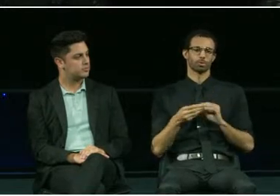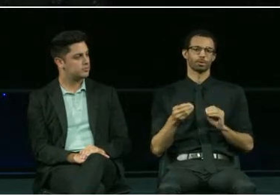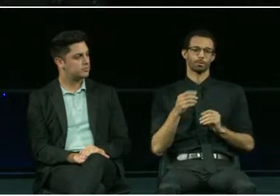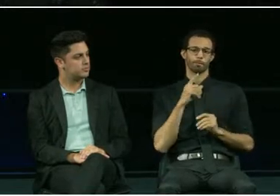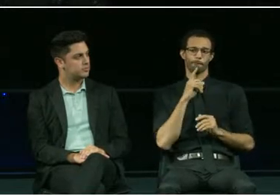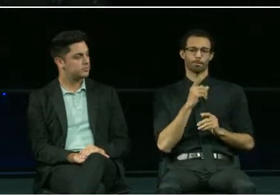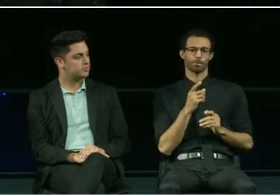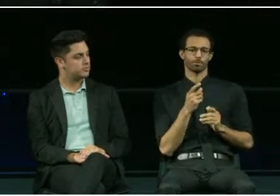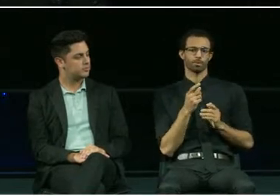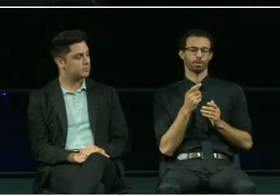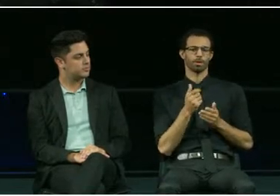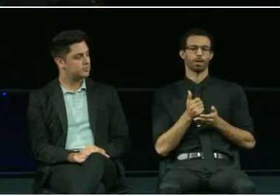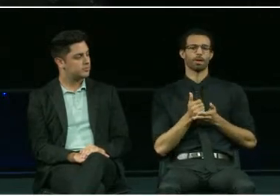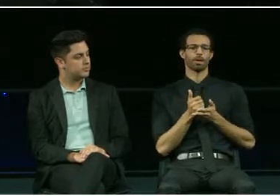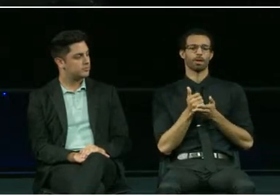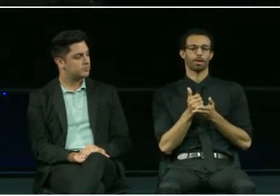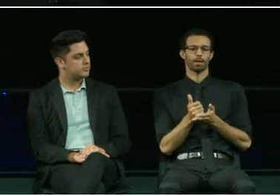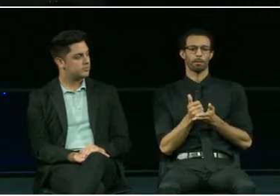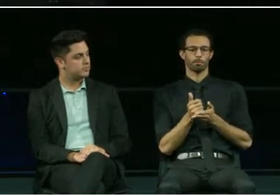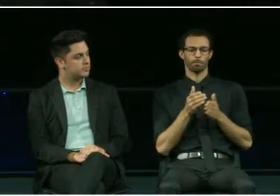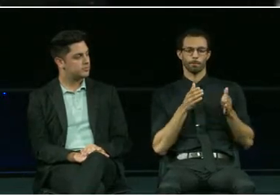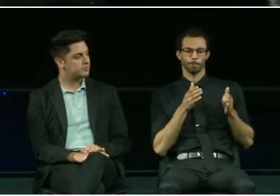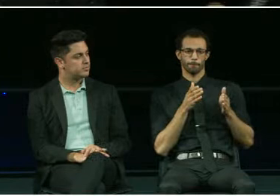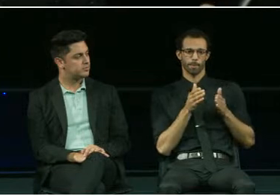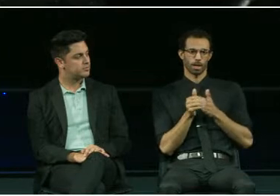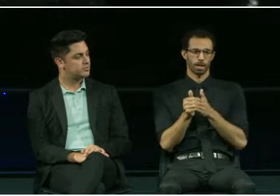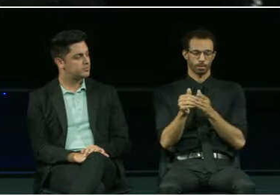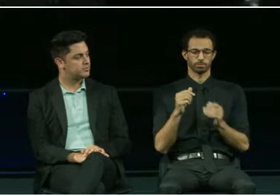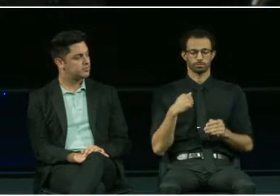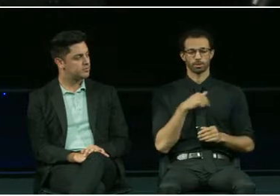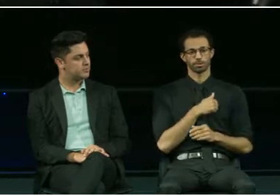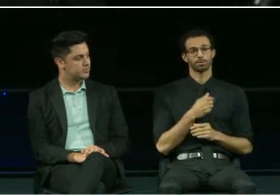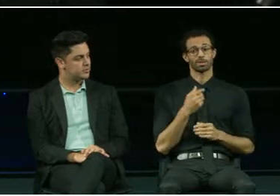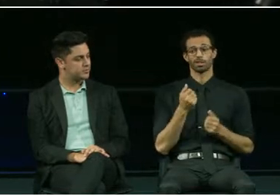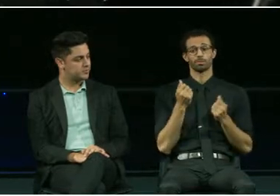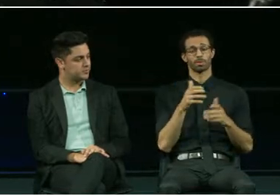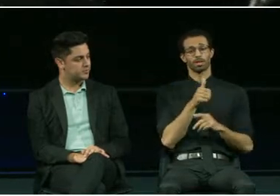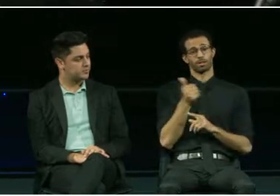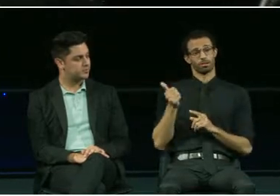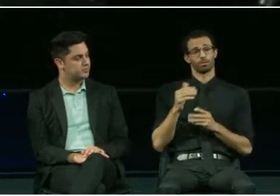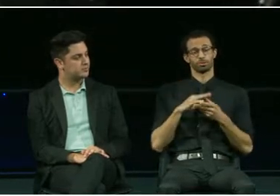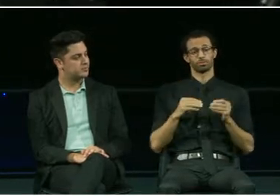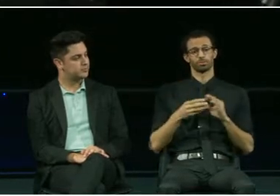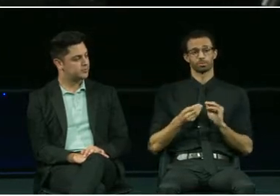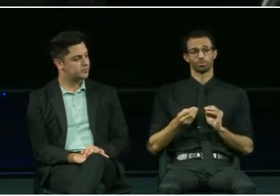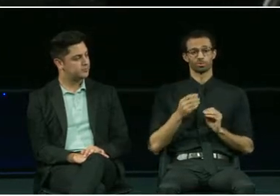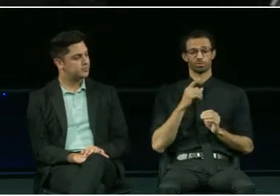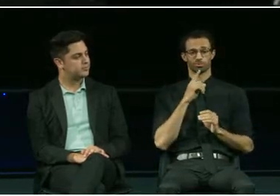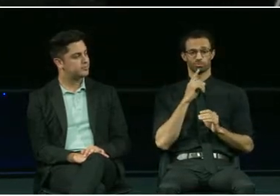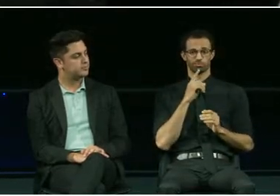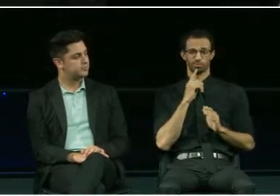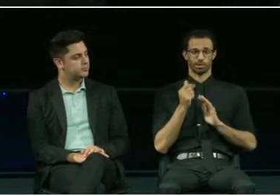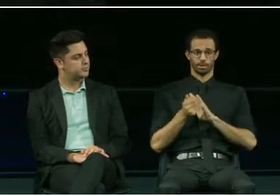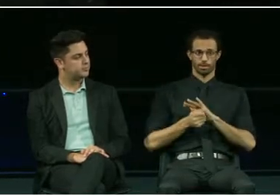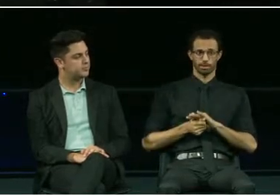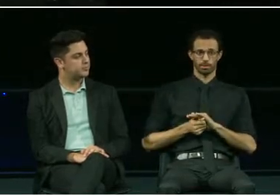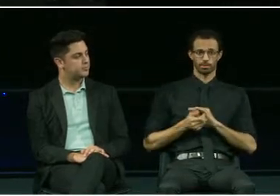form. And I feel like there's so many other stories that are hidden. And